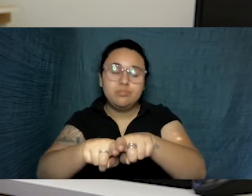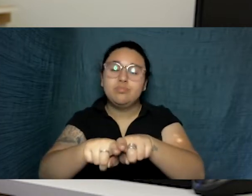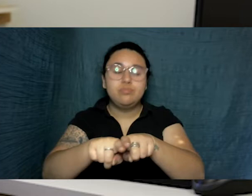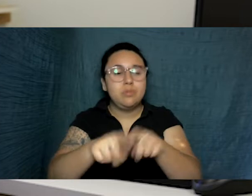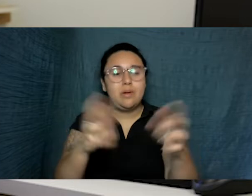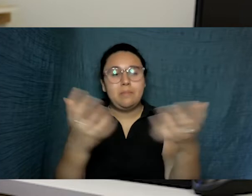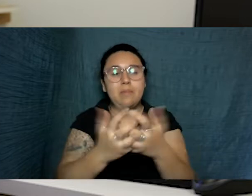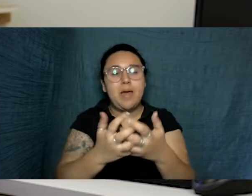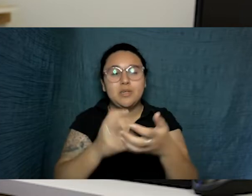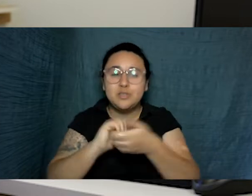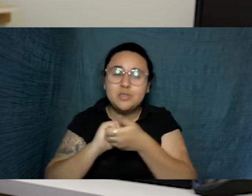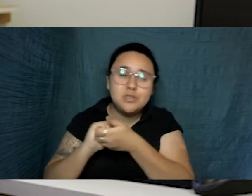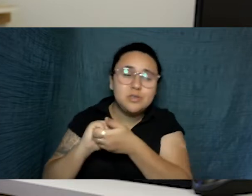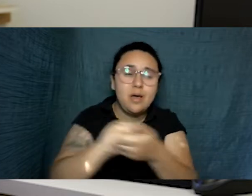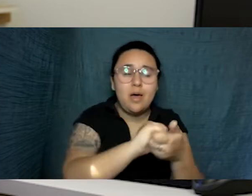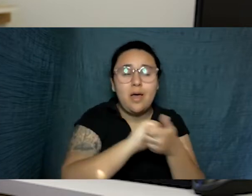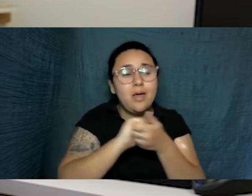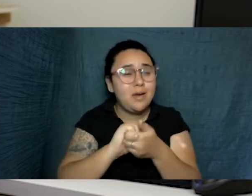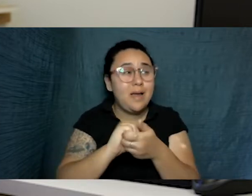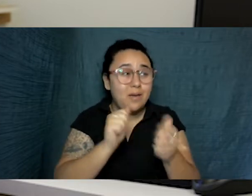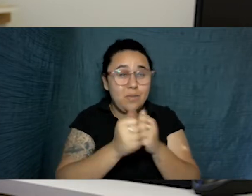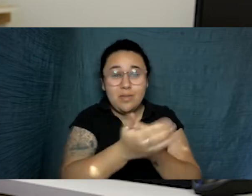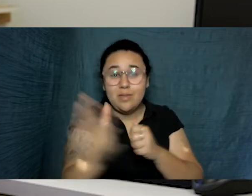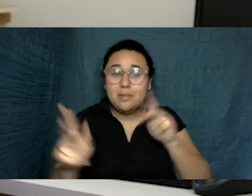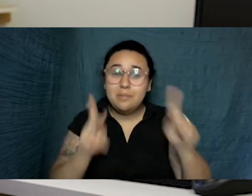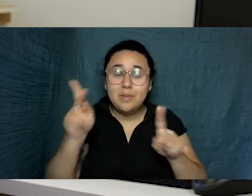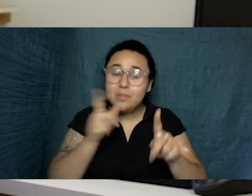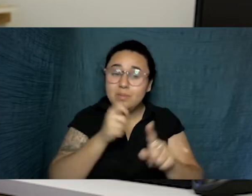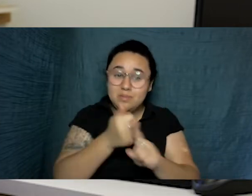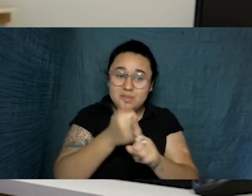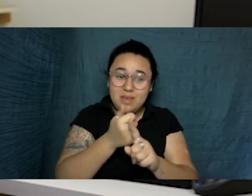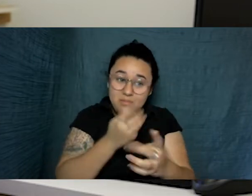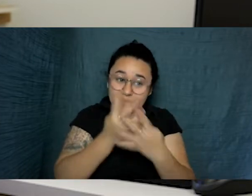you know, solidarity with those who are incarcerated and also